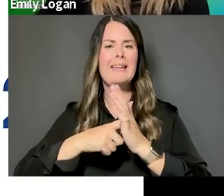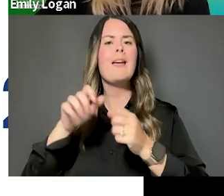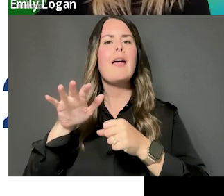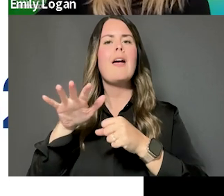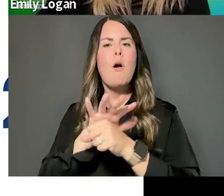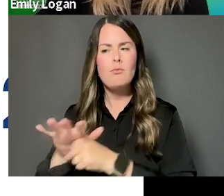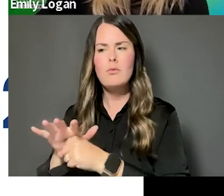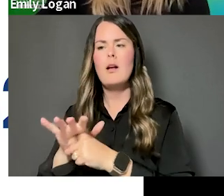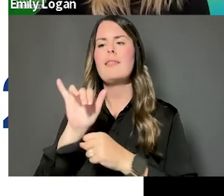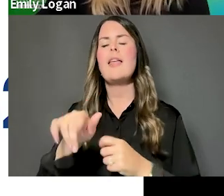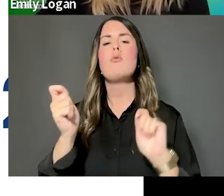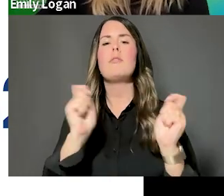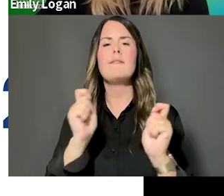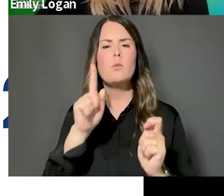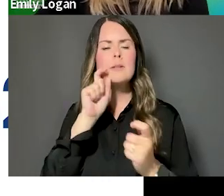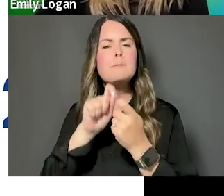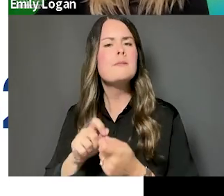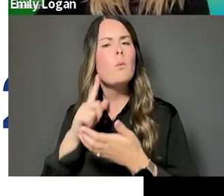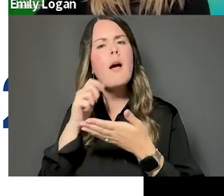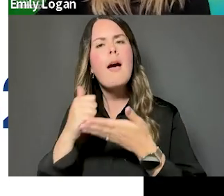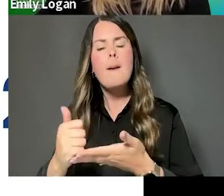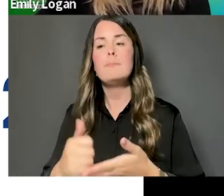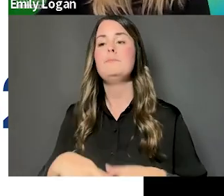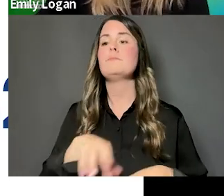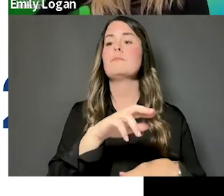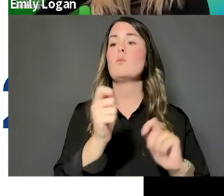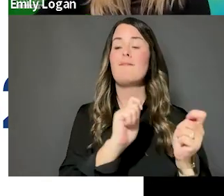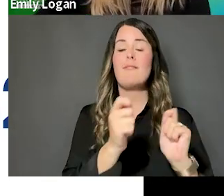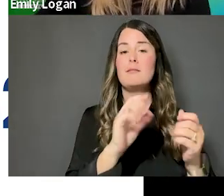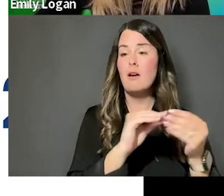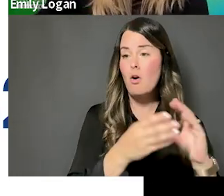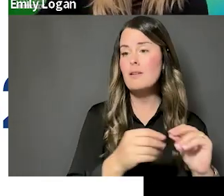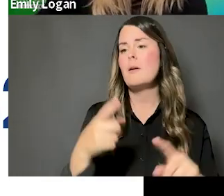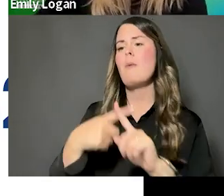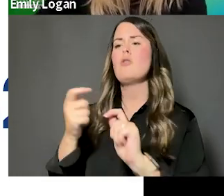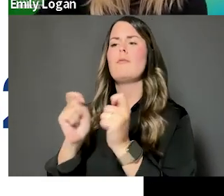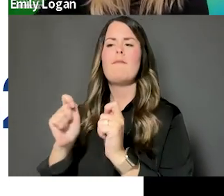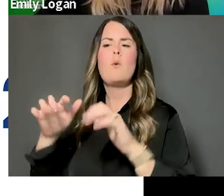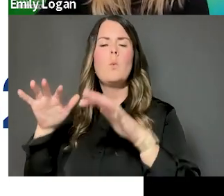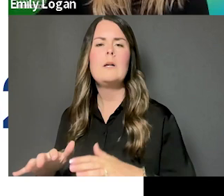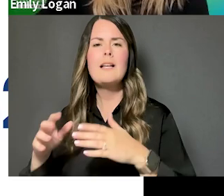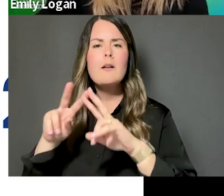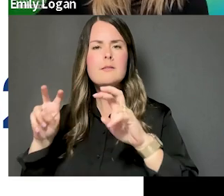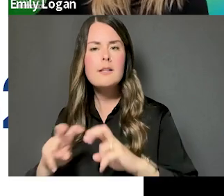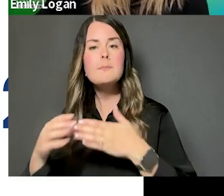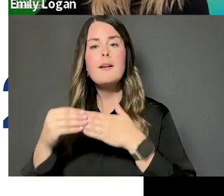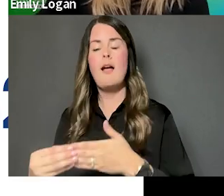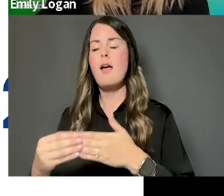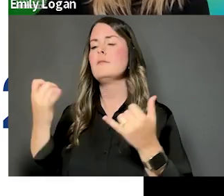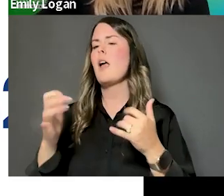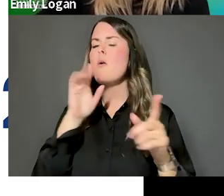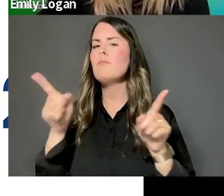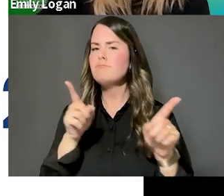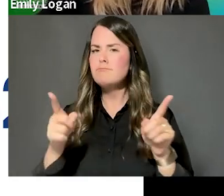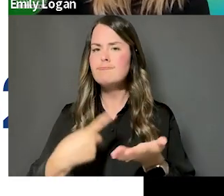where revisions would be specifically helpful: narratives and cool-down guidance. Let's take a closer look at what those updates involve and how